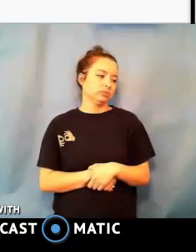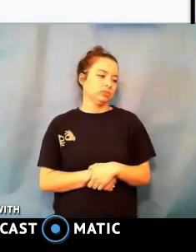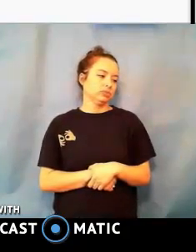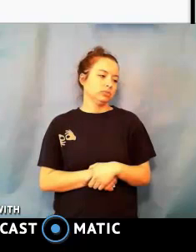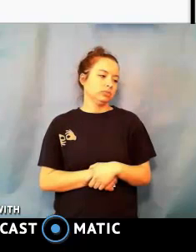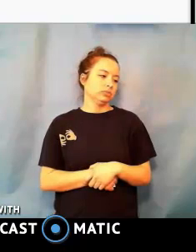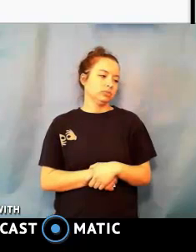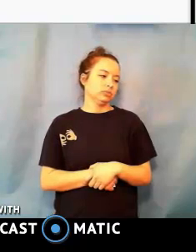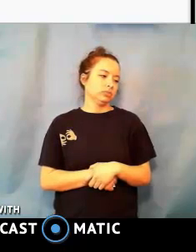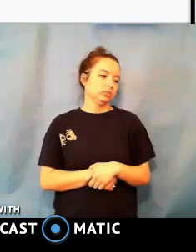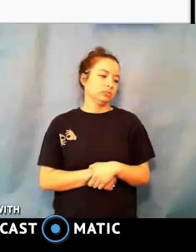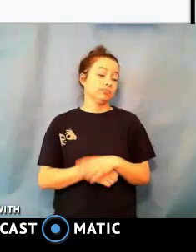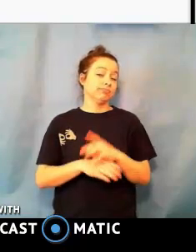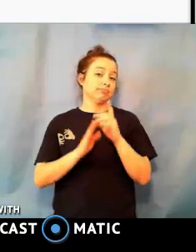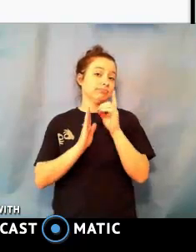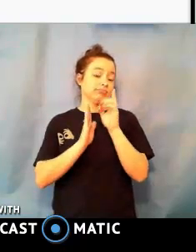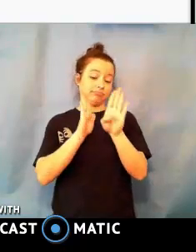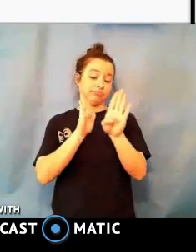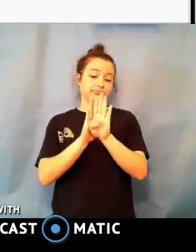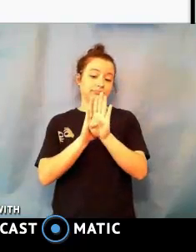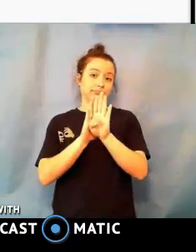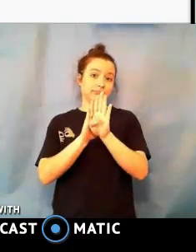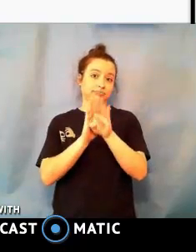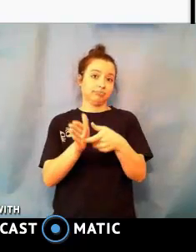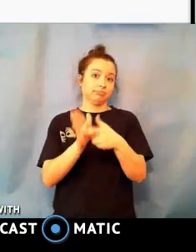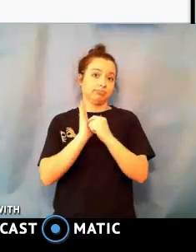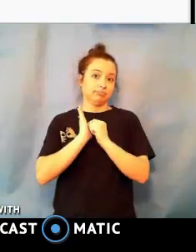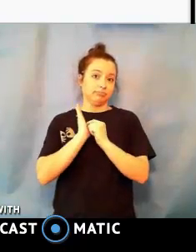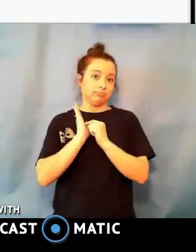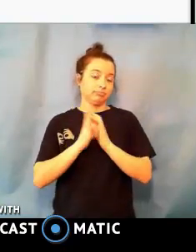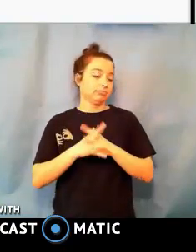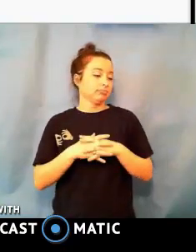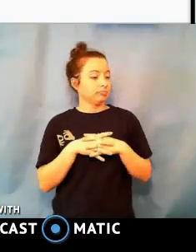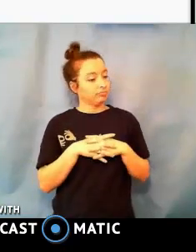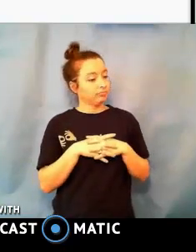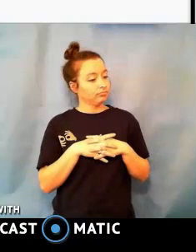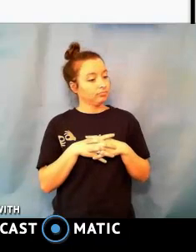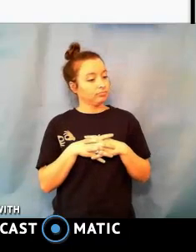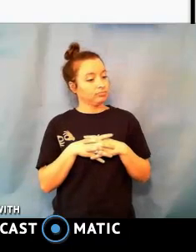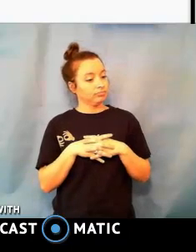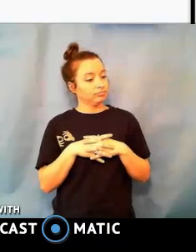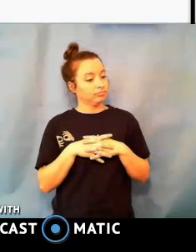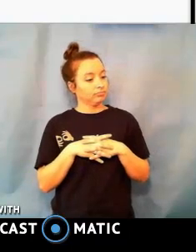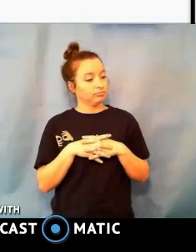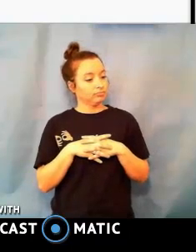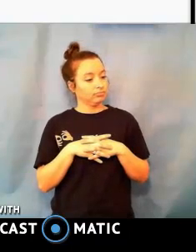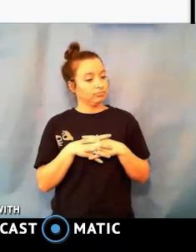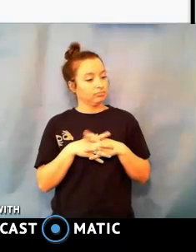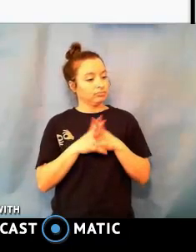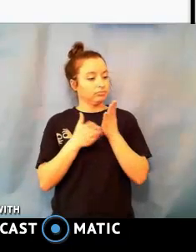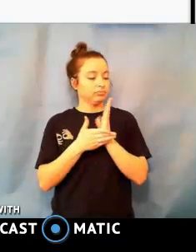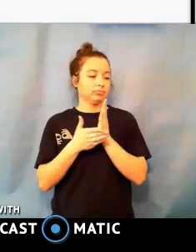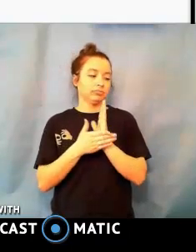And my minutes are 0, so my minute hand is going to point up to the number 12. All